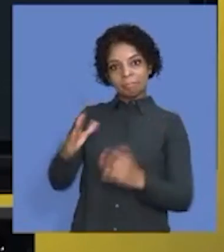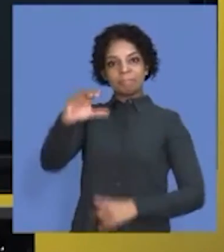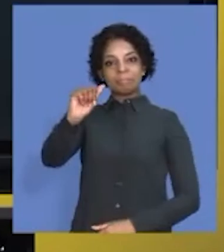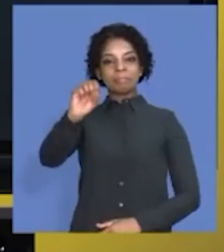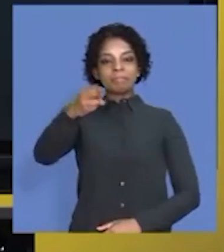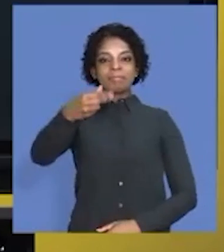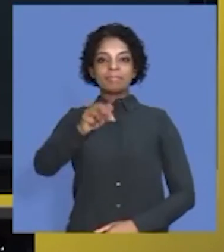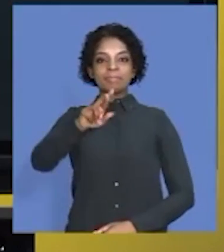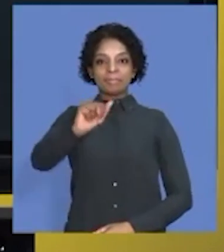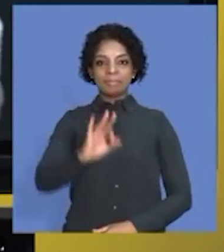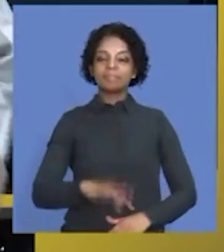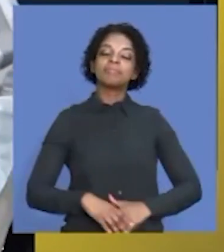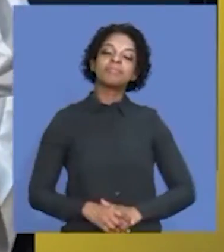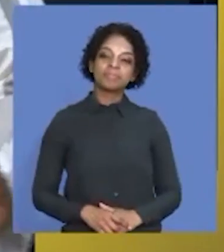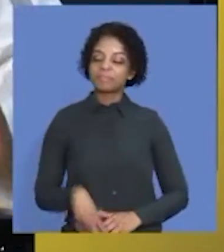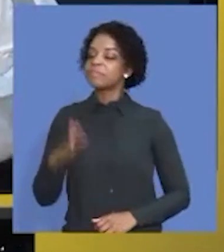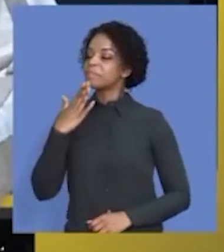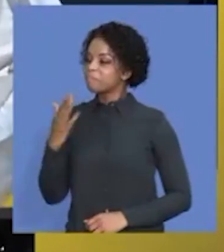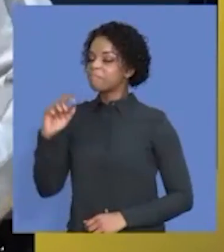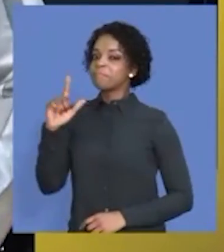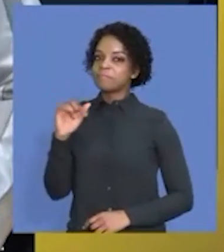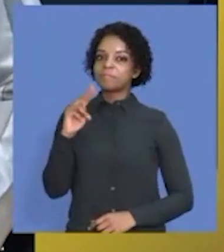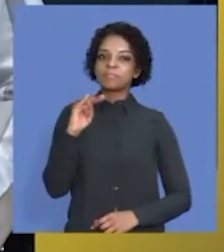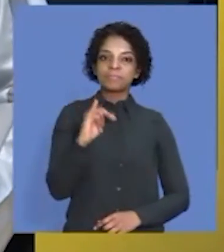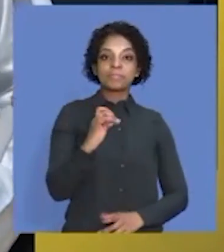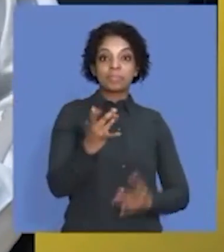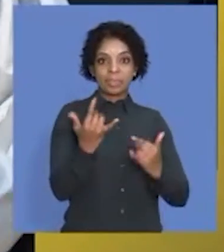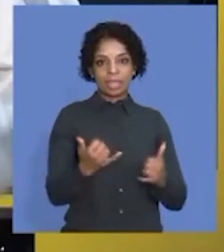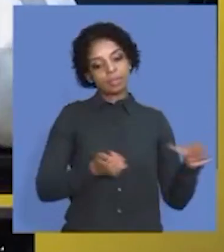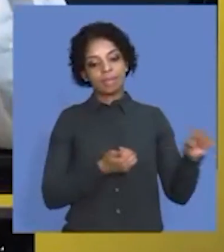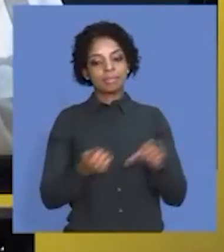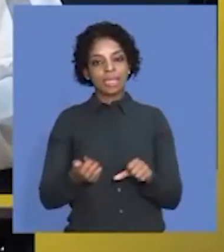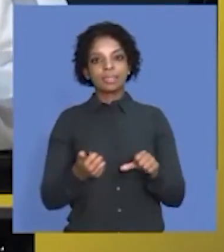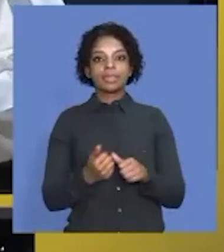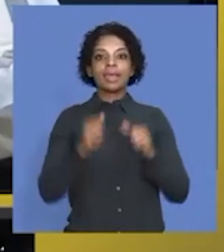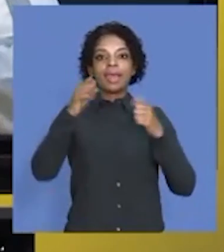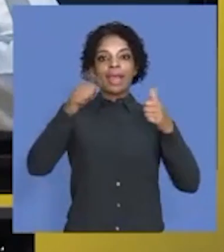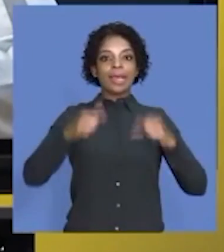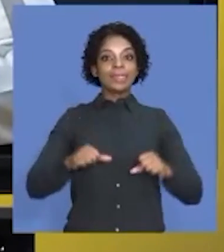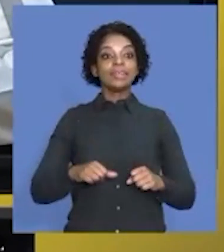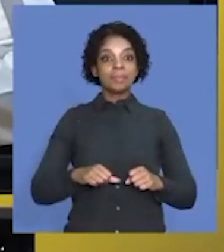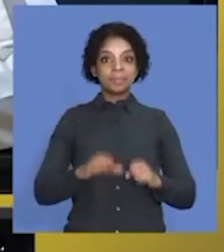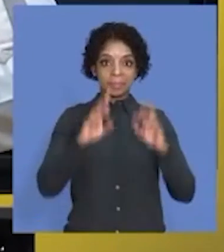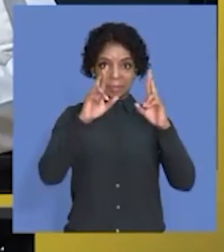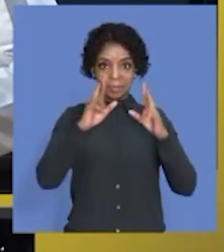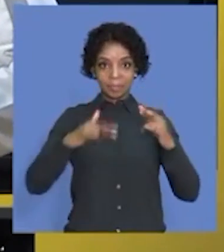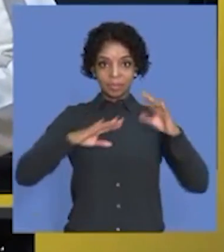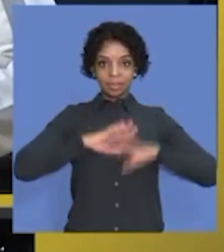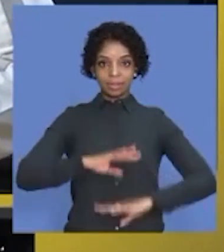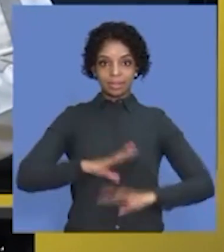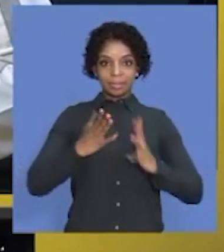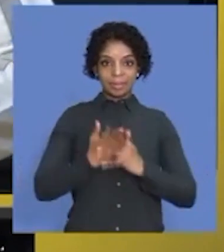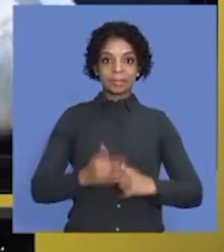Luni. Guys, I hope you had a good break. Back to the accounting. Right. Remember, we're focusing on adjustments and